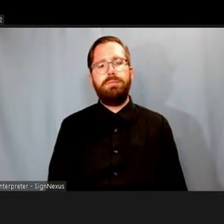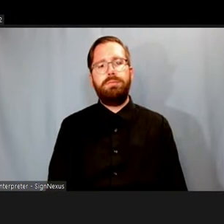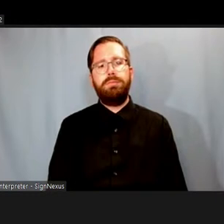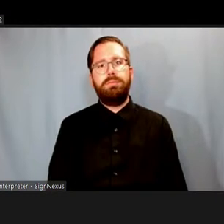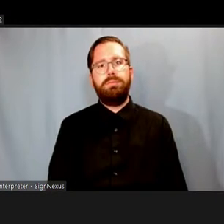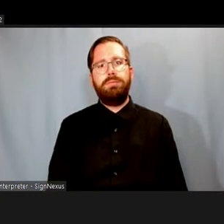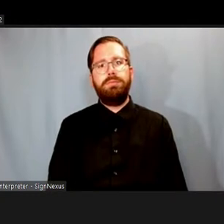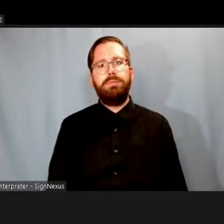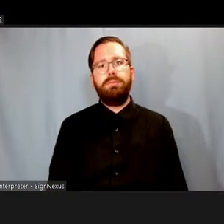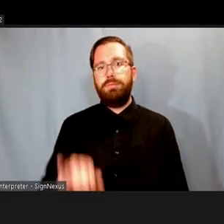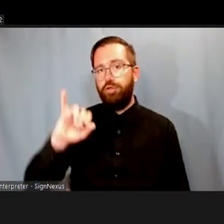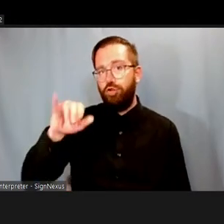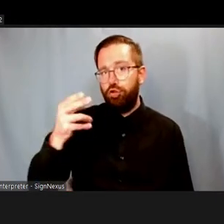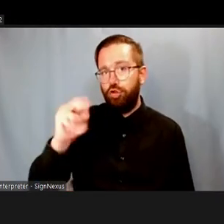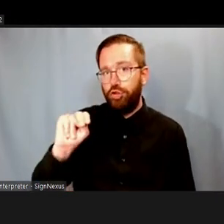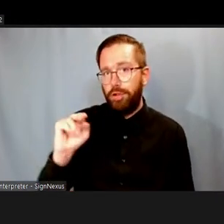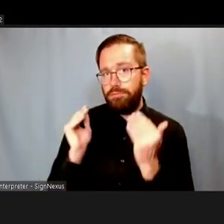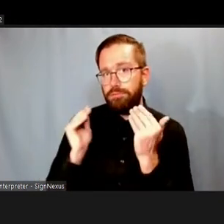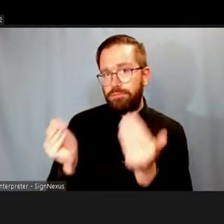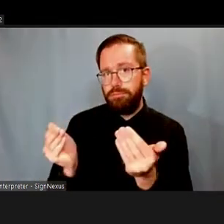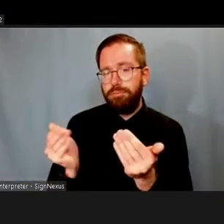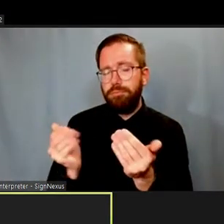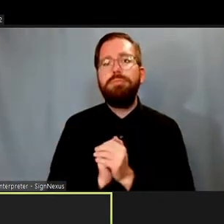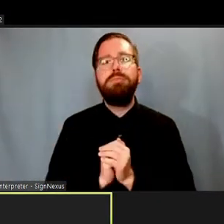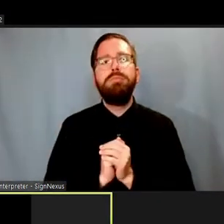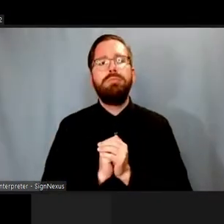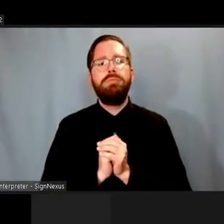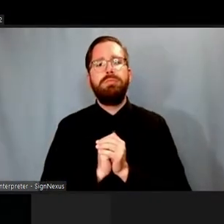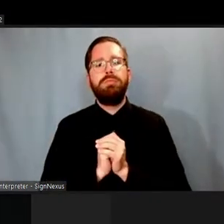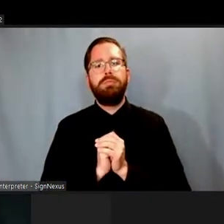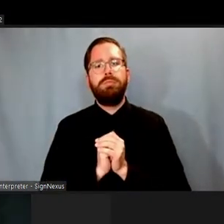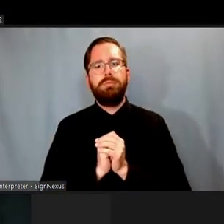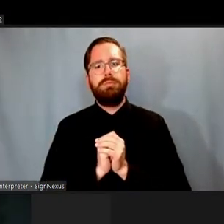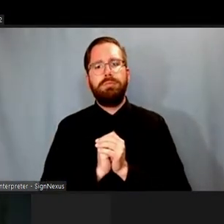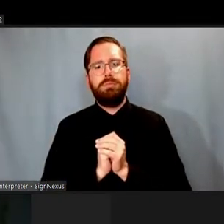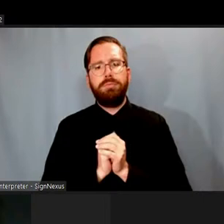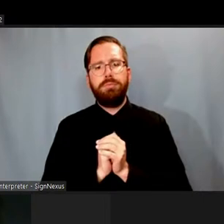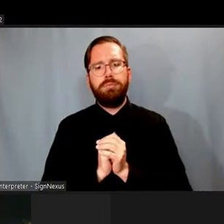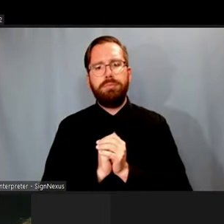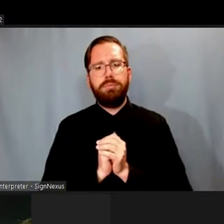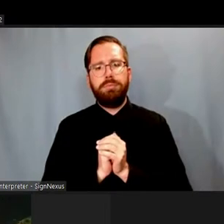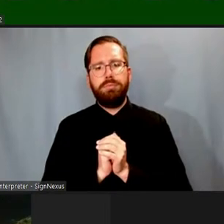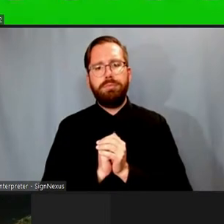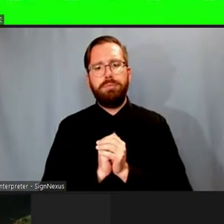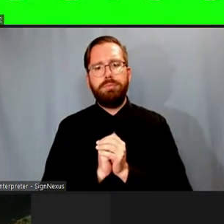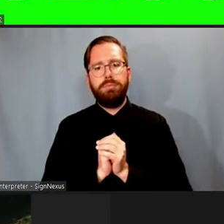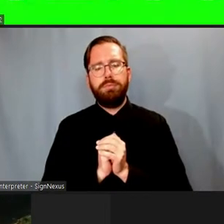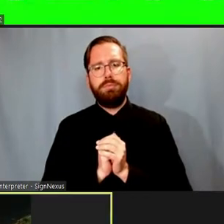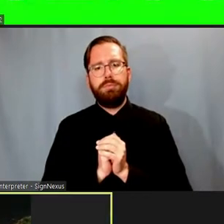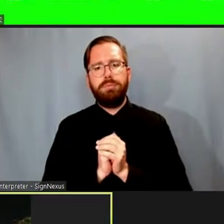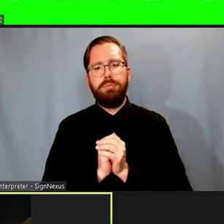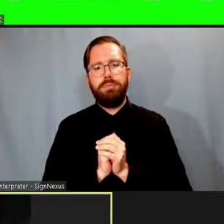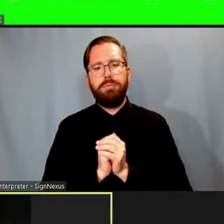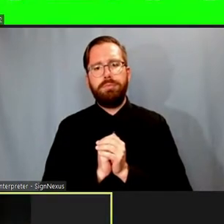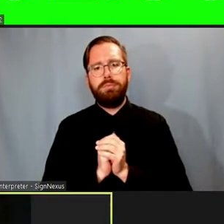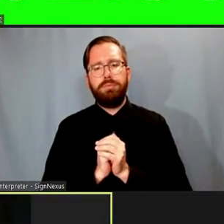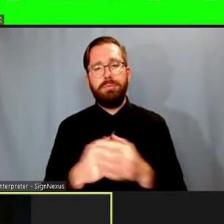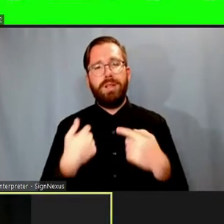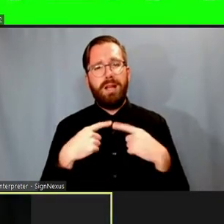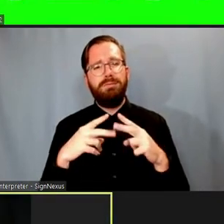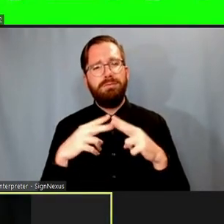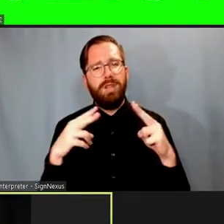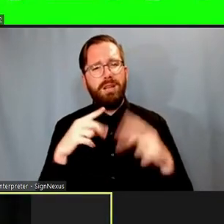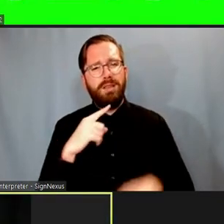john you man you gave people your remarks um i you know i really am disappointed in the